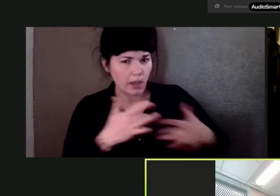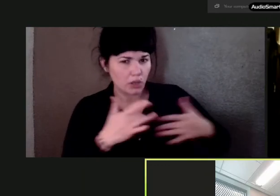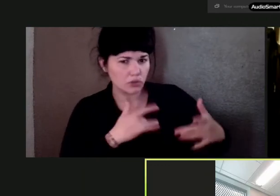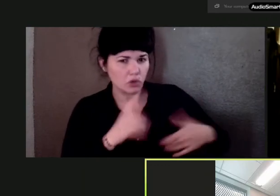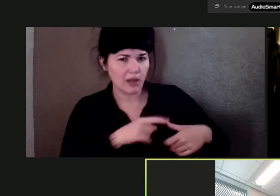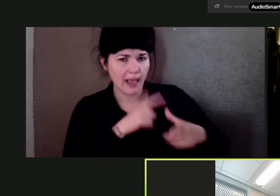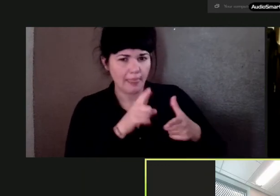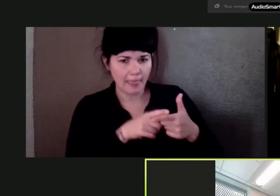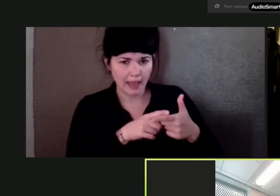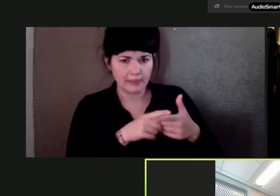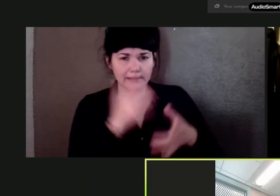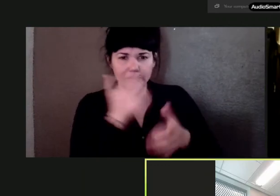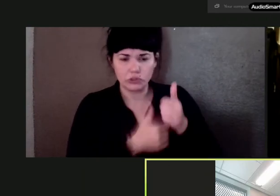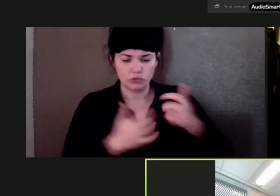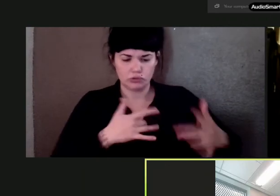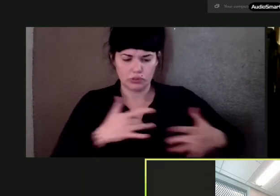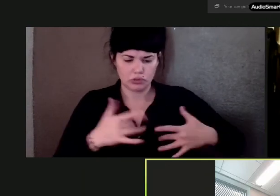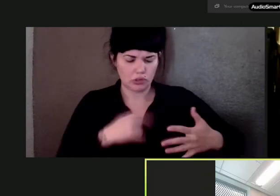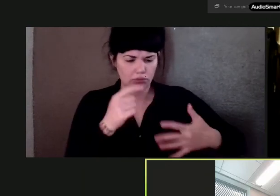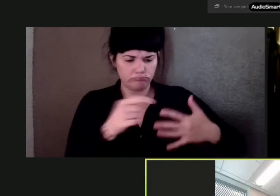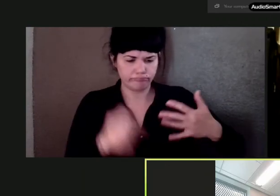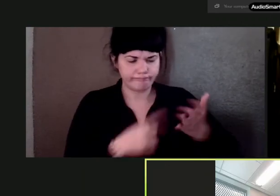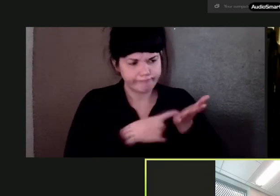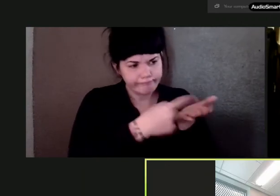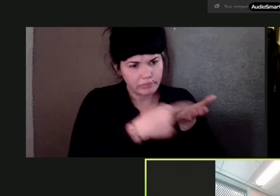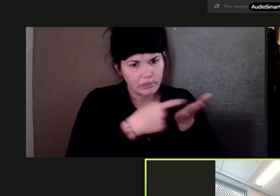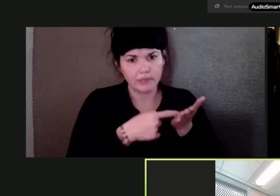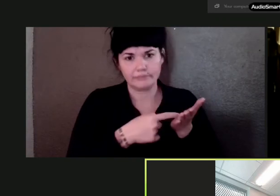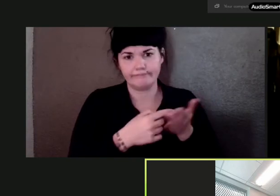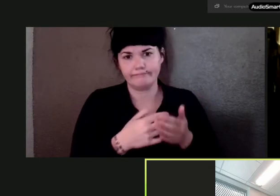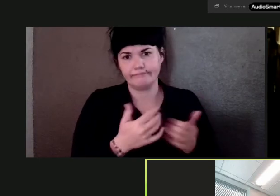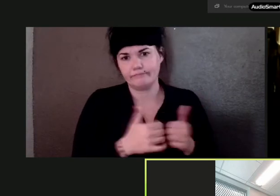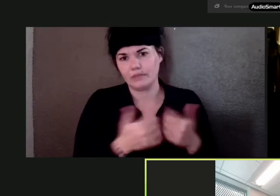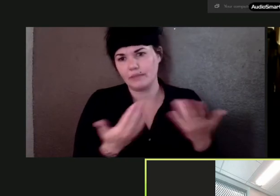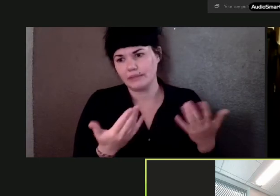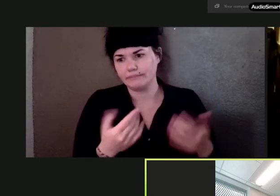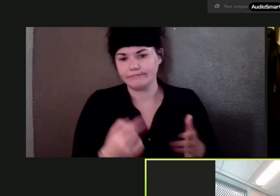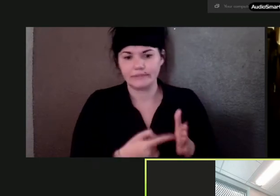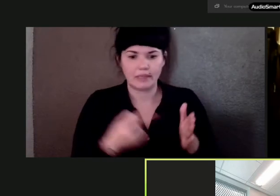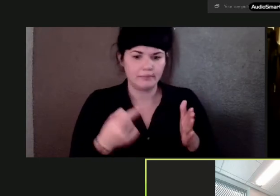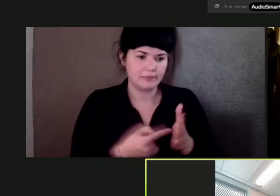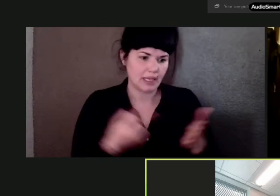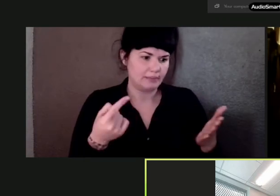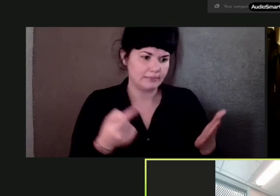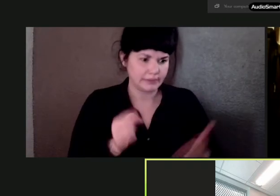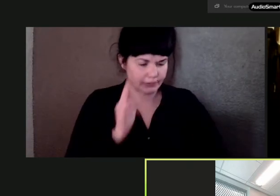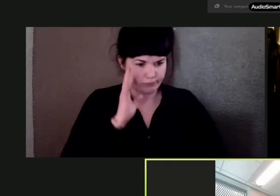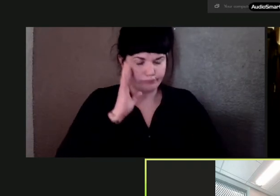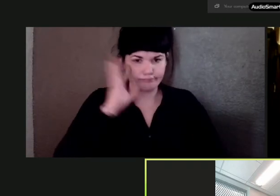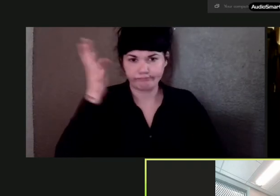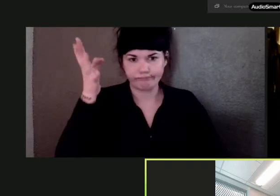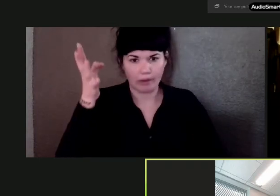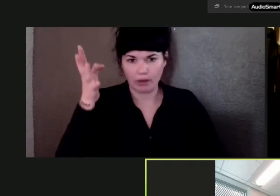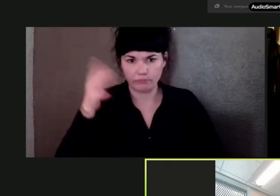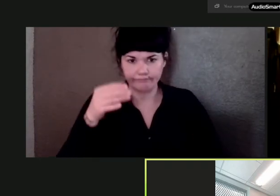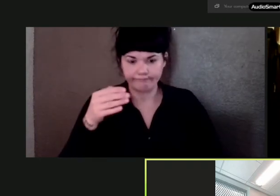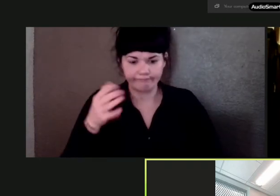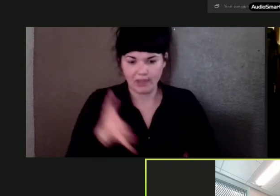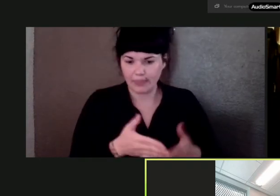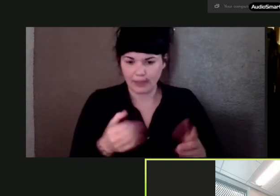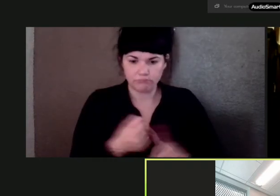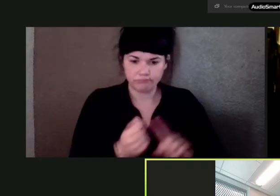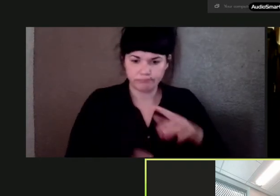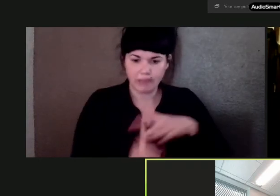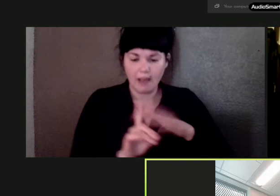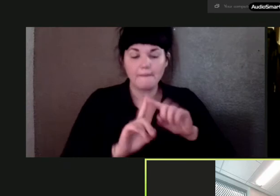individually. They're going to be one-off situations most likely. And if it's not a one-off situation, that's something that you